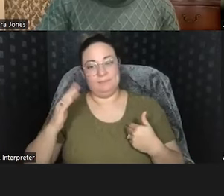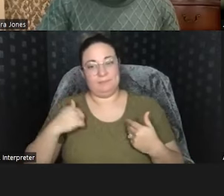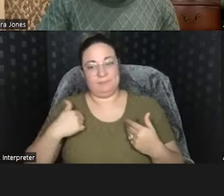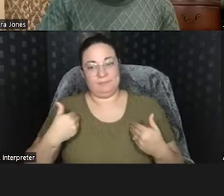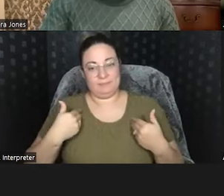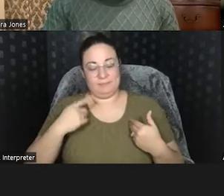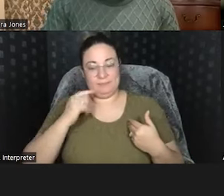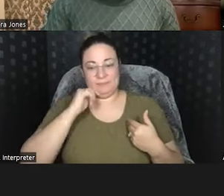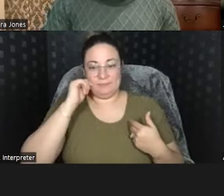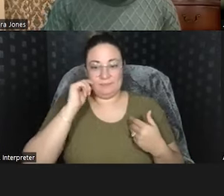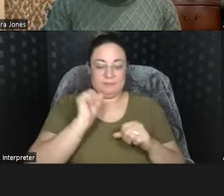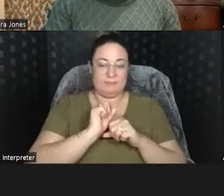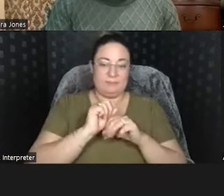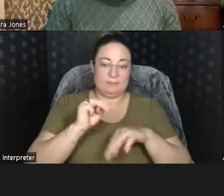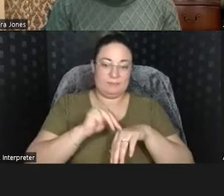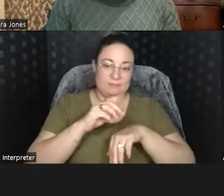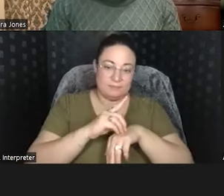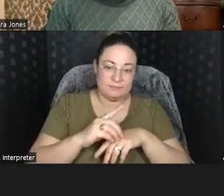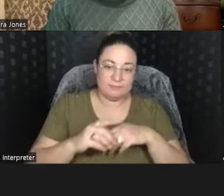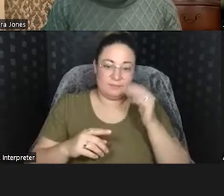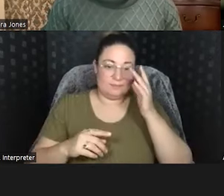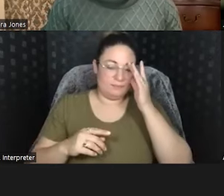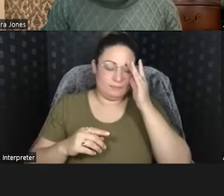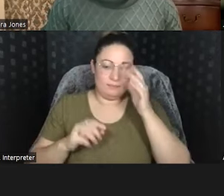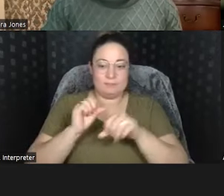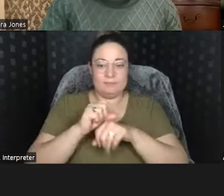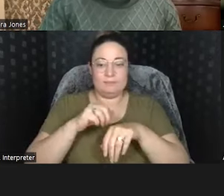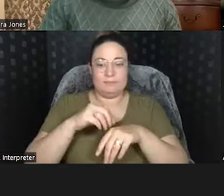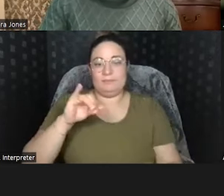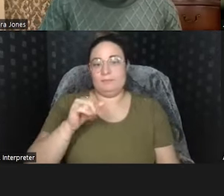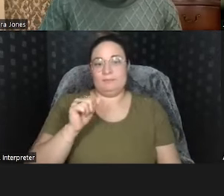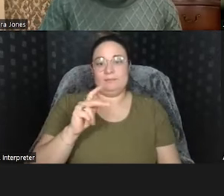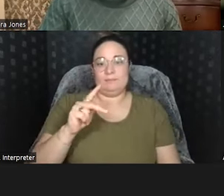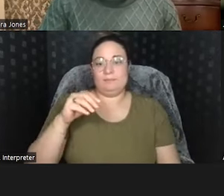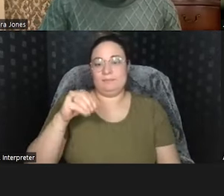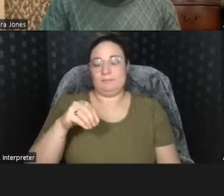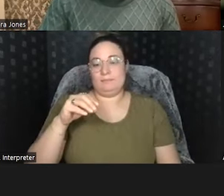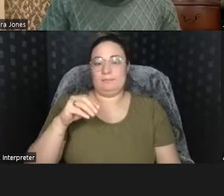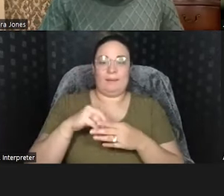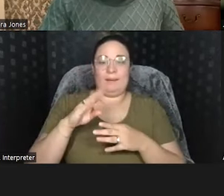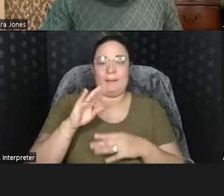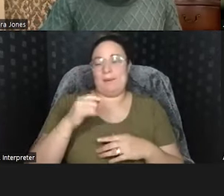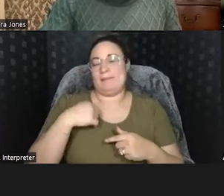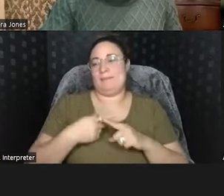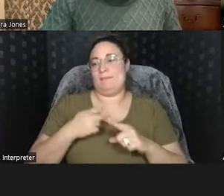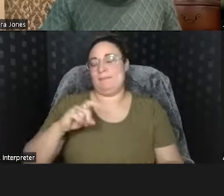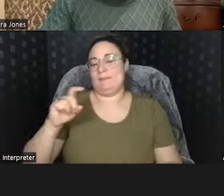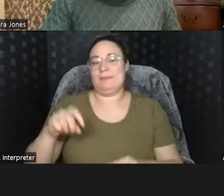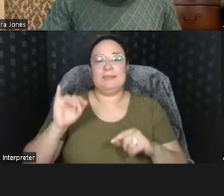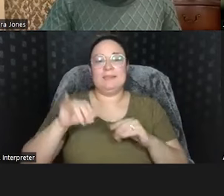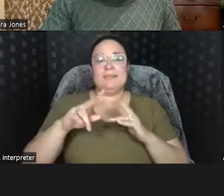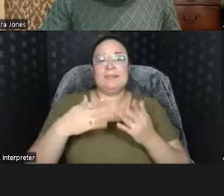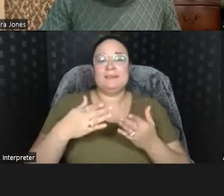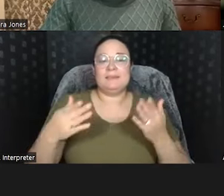I was a teenager, working at McDonald's and working at Jack in the Box. I'm from Texas. So that those things